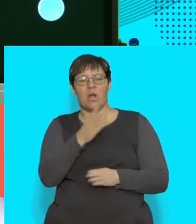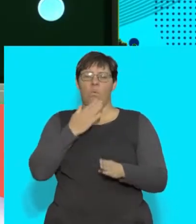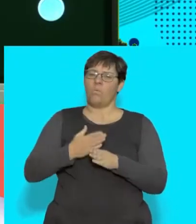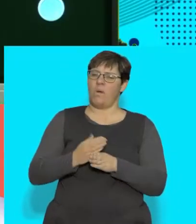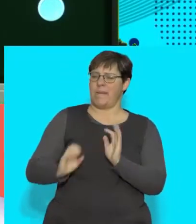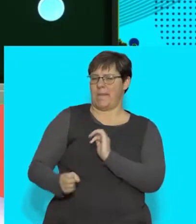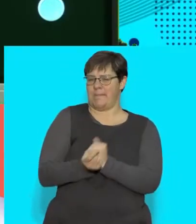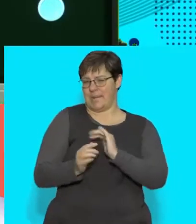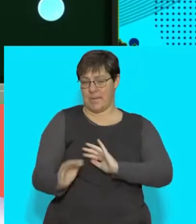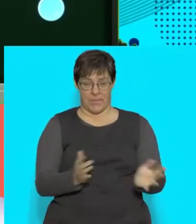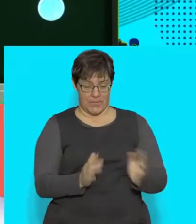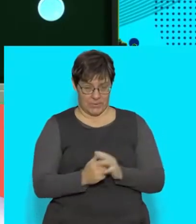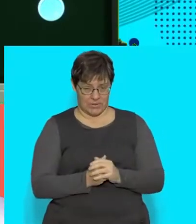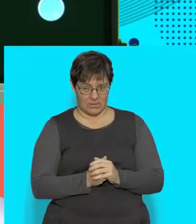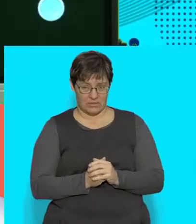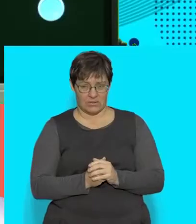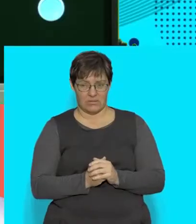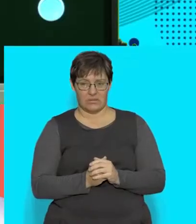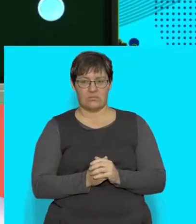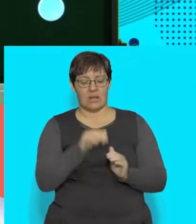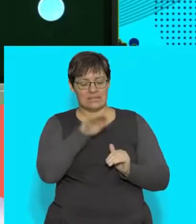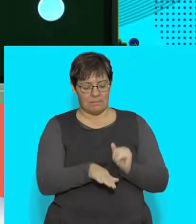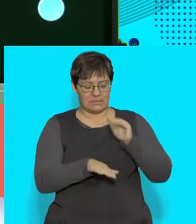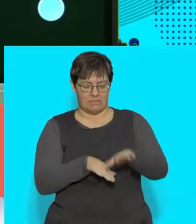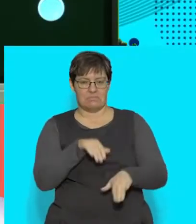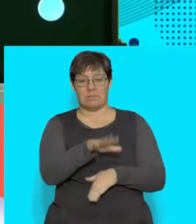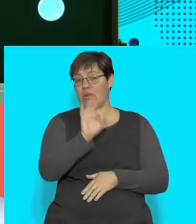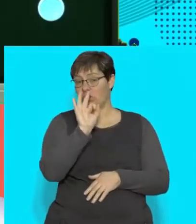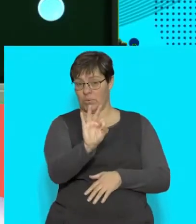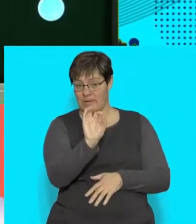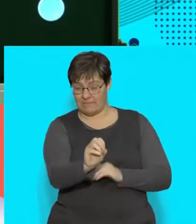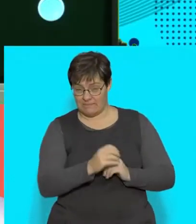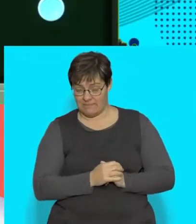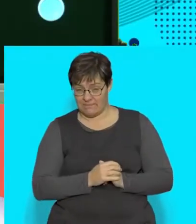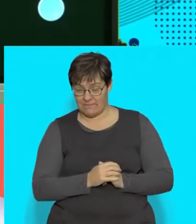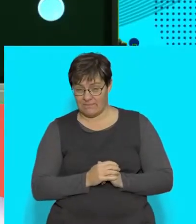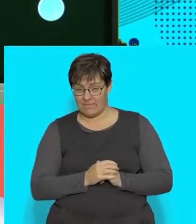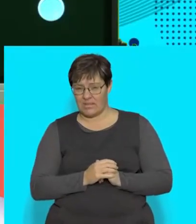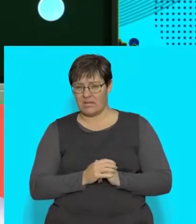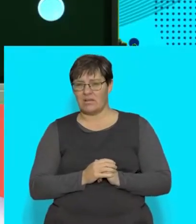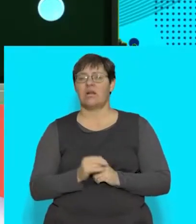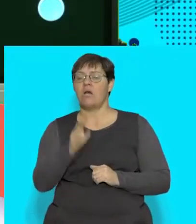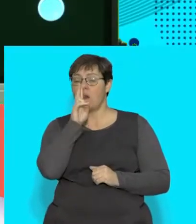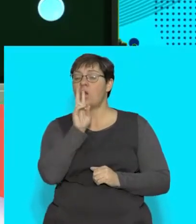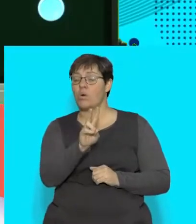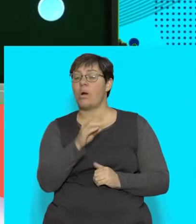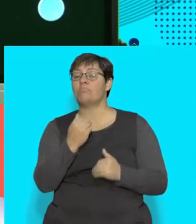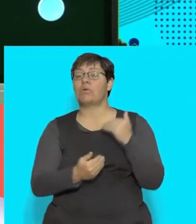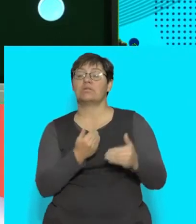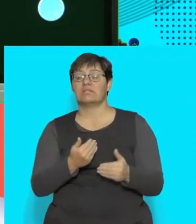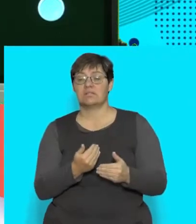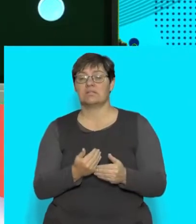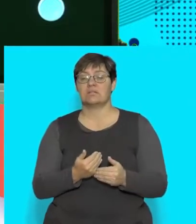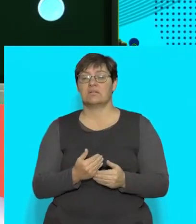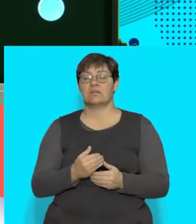whole functioning occurs. And we're going to have a three-step process. In this segment, we're going to look at a process